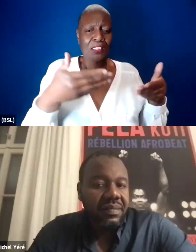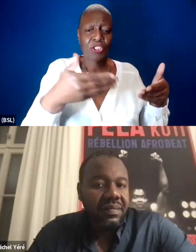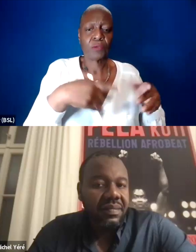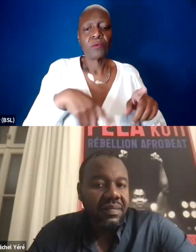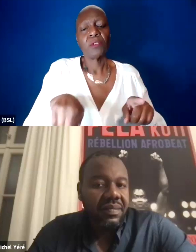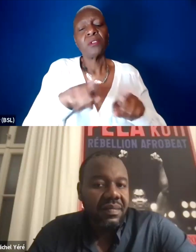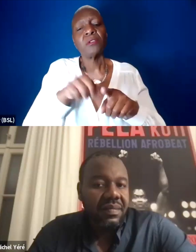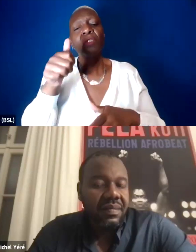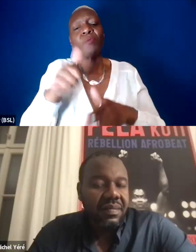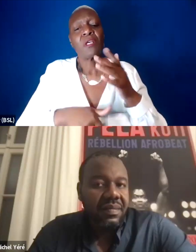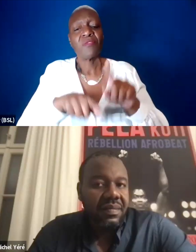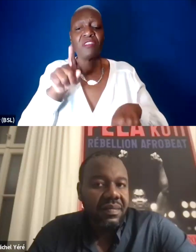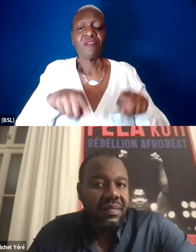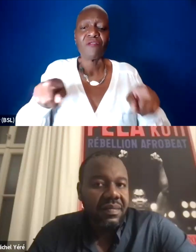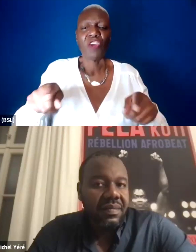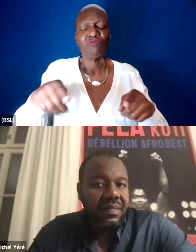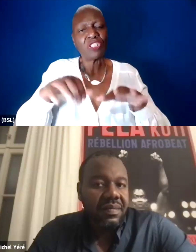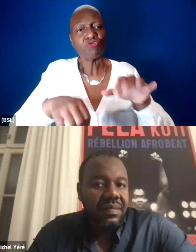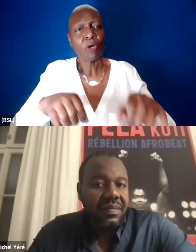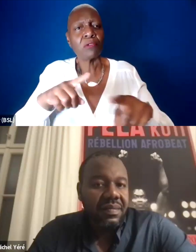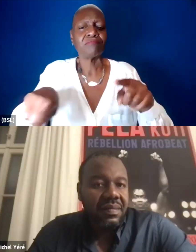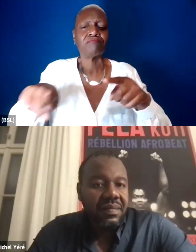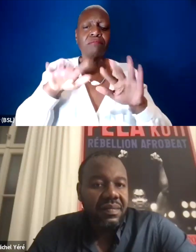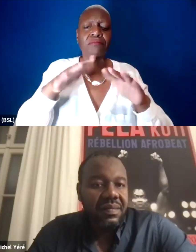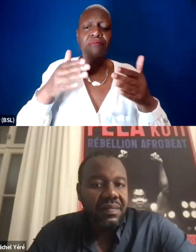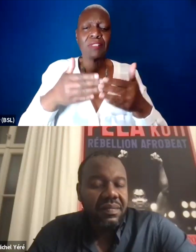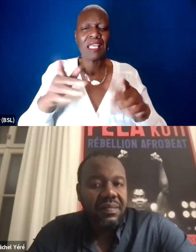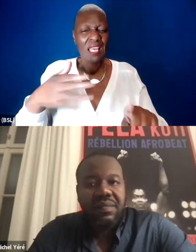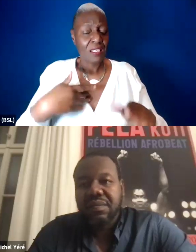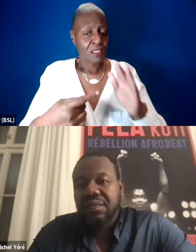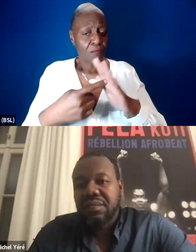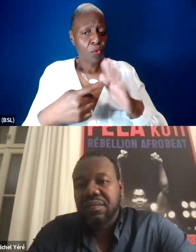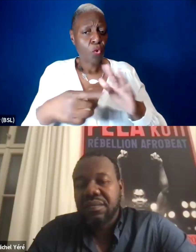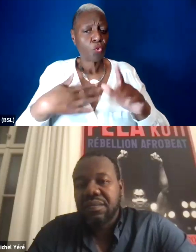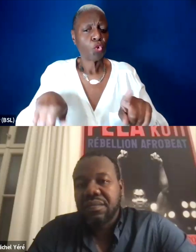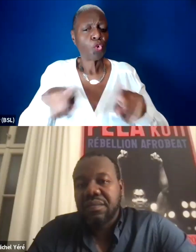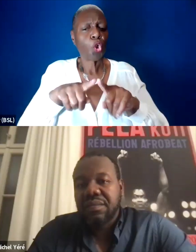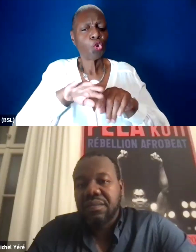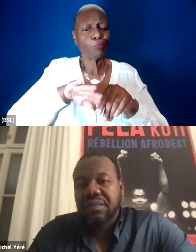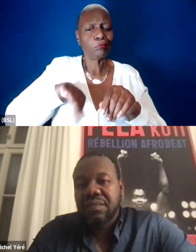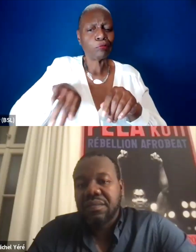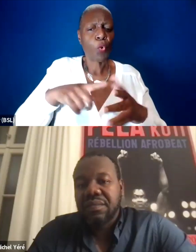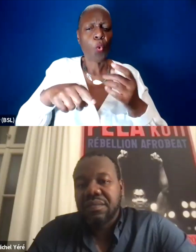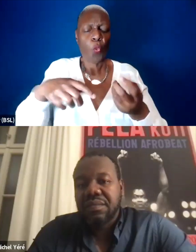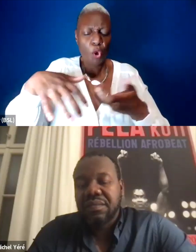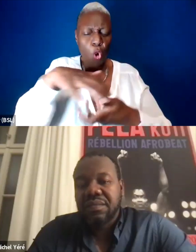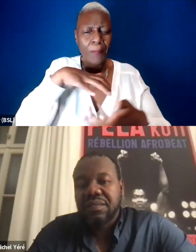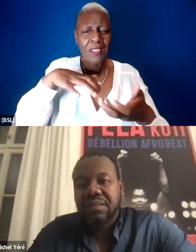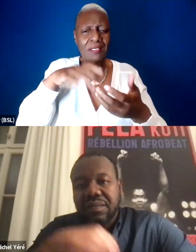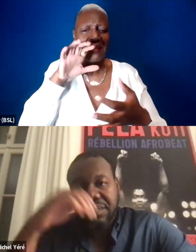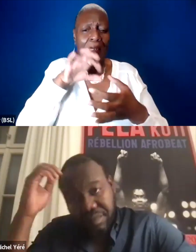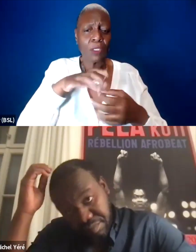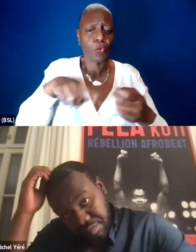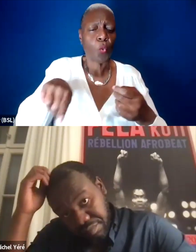connections between the various struggles across the globe, it's important not to gloss over the nuances, the subtleties, the complexities specific to each of these